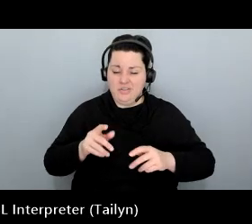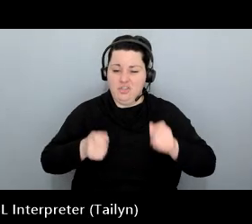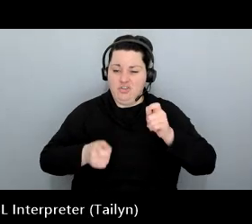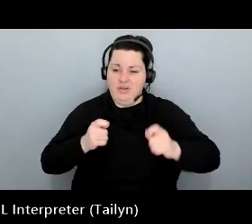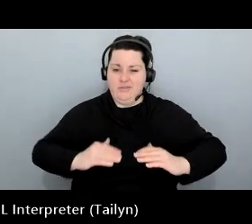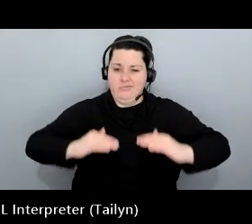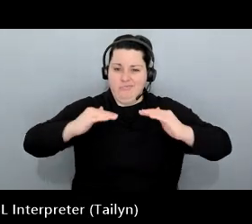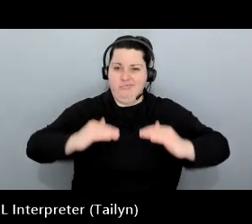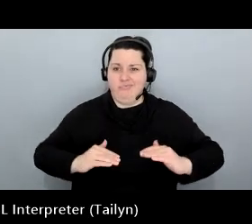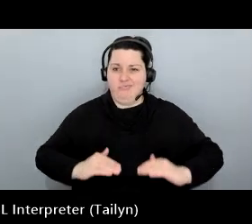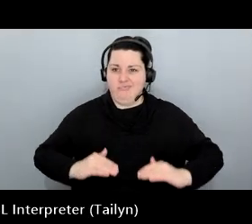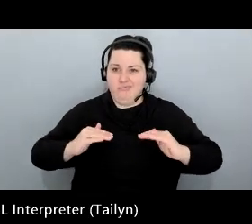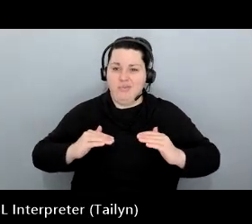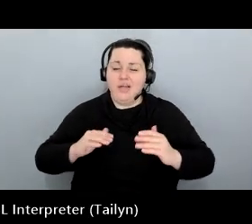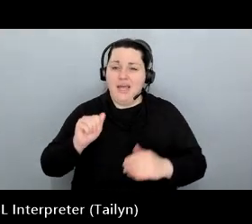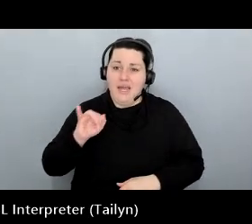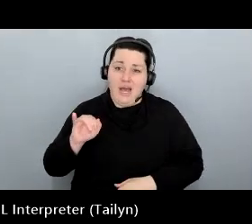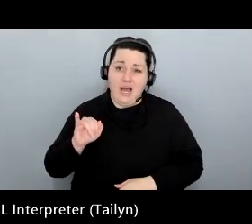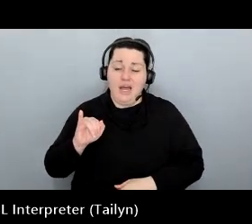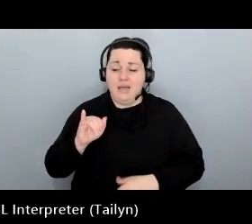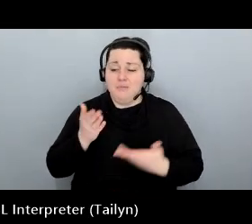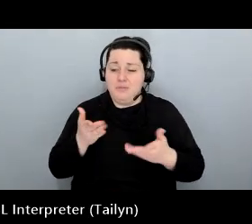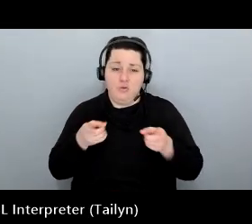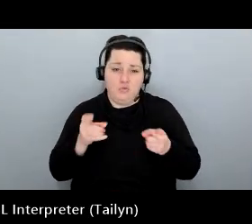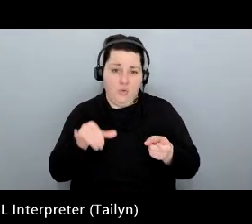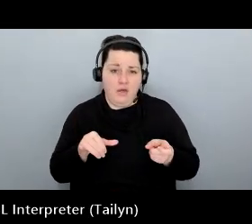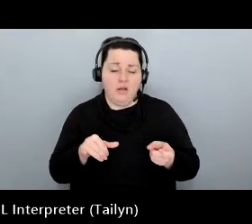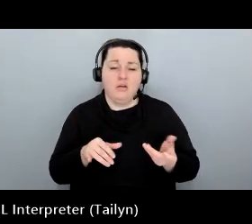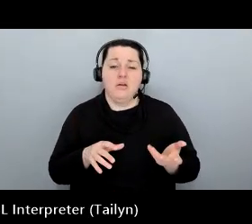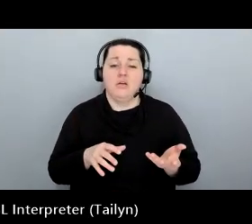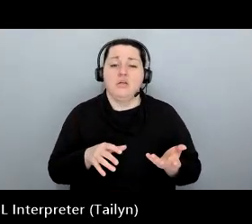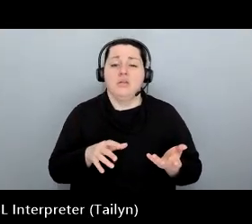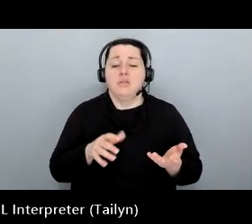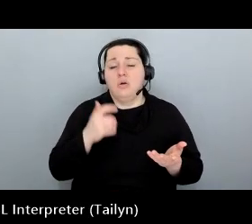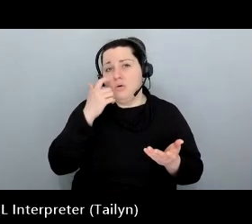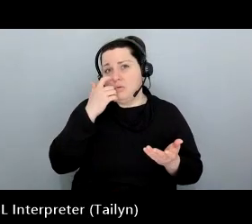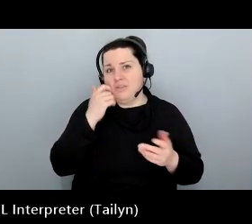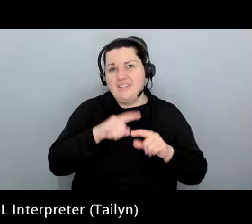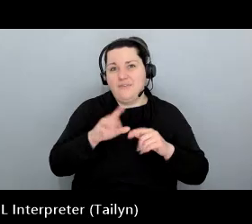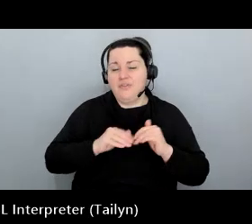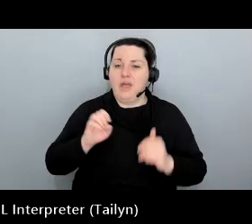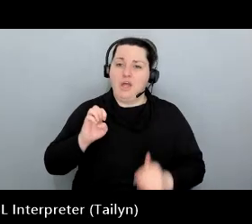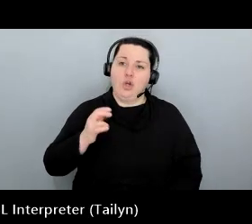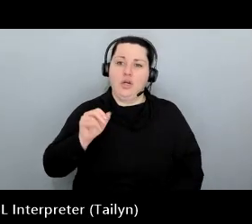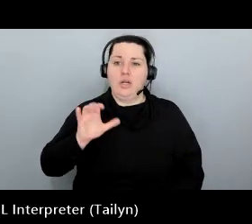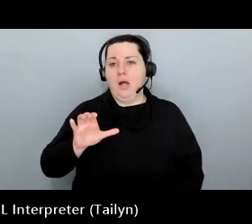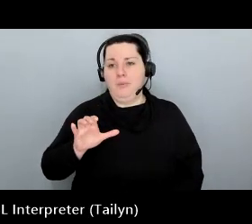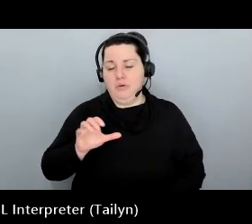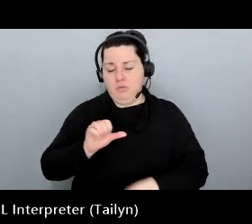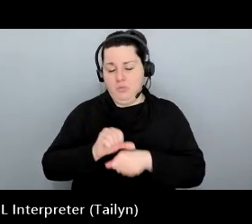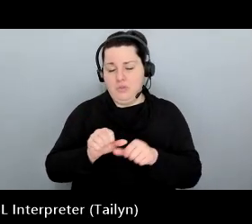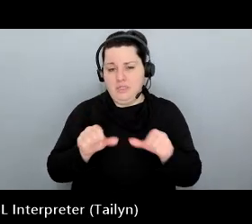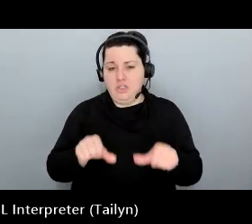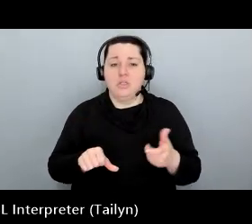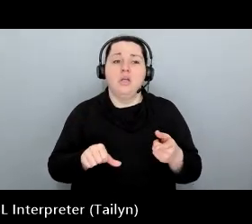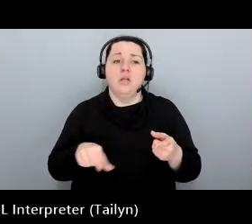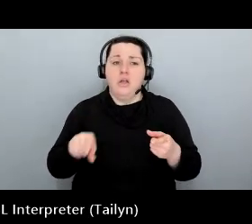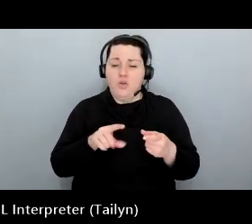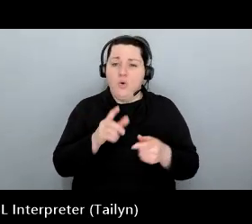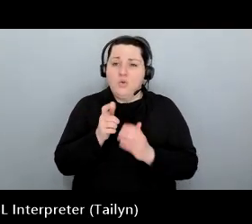So, these workstations, unlike, your traditional ergonomic workstations, automatically